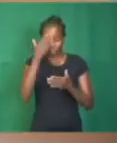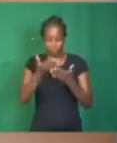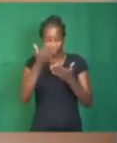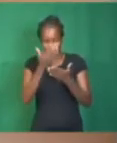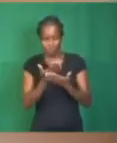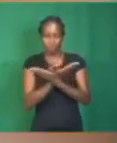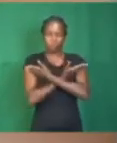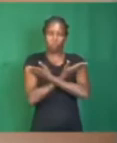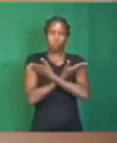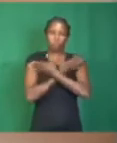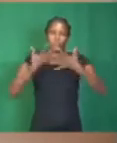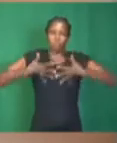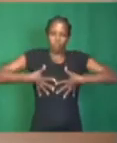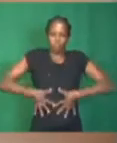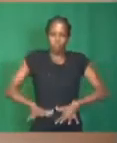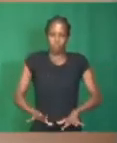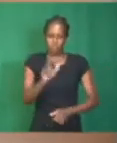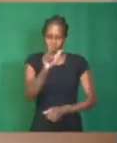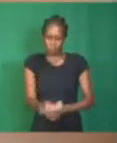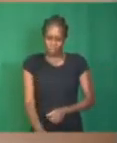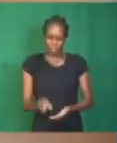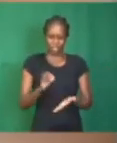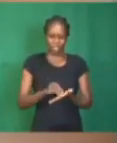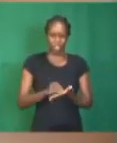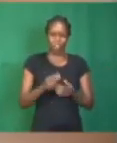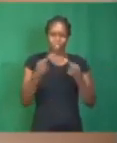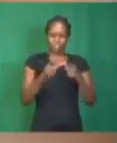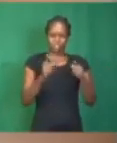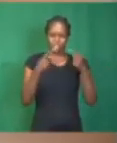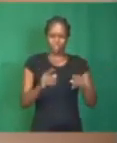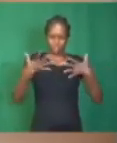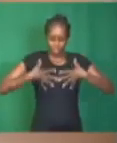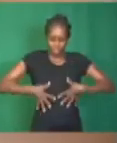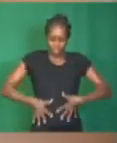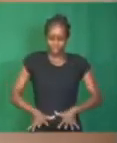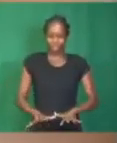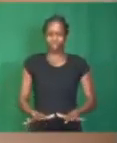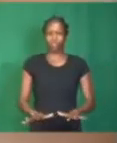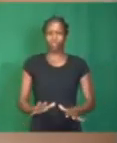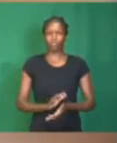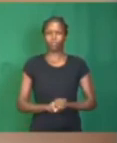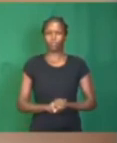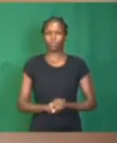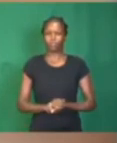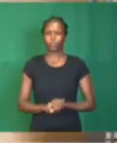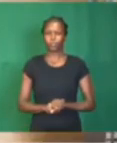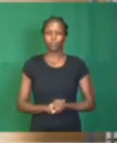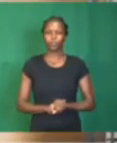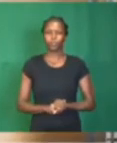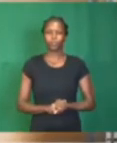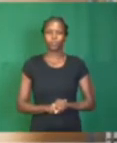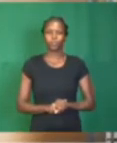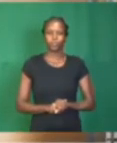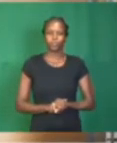you know, a human being has a lot of systems taking place as he is a living being. Okay, so what is